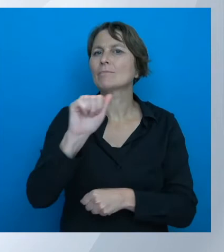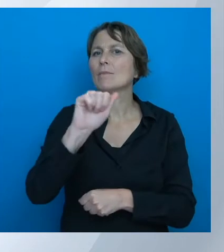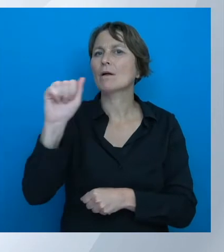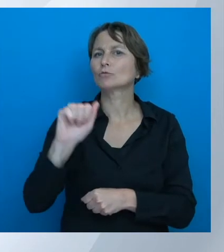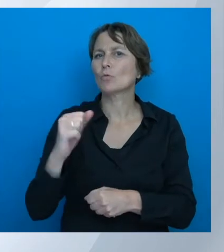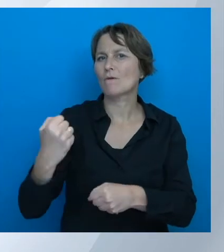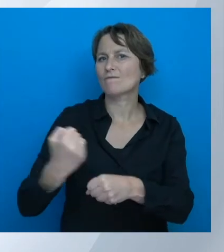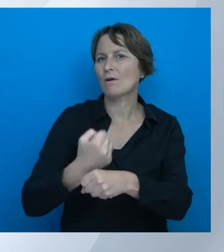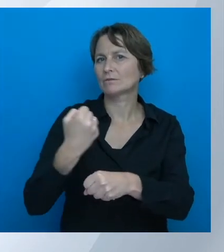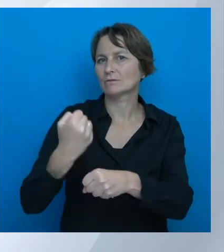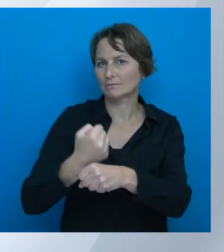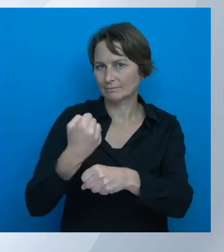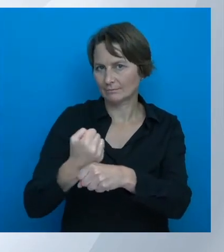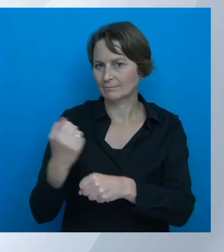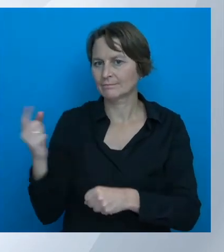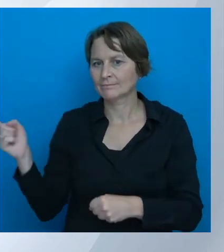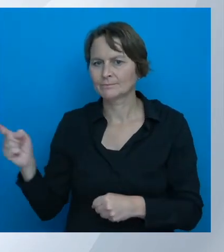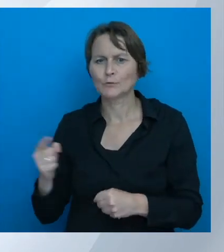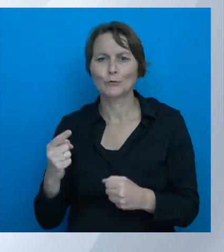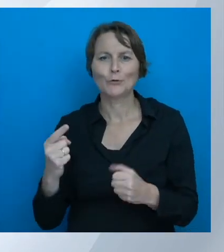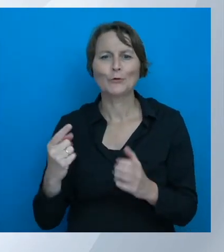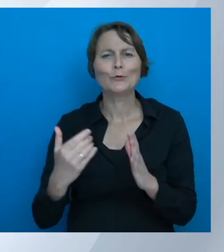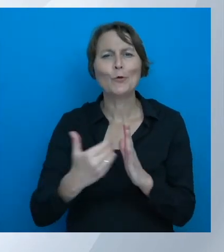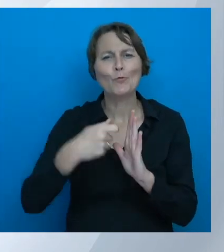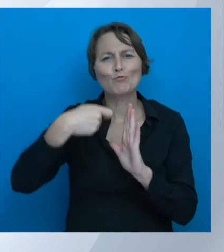So we'll just create a new project here.